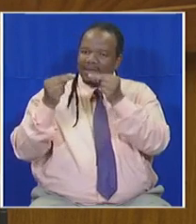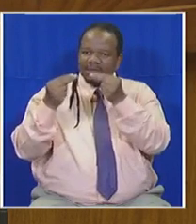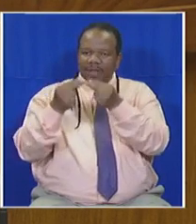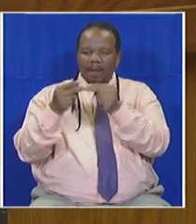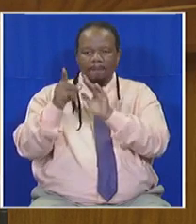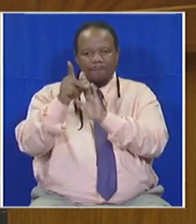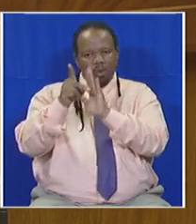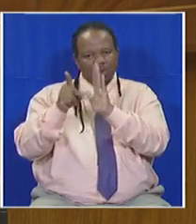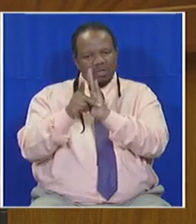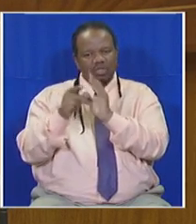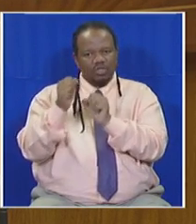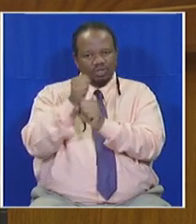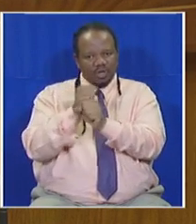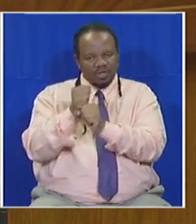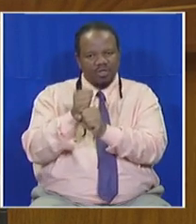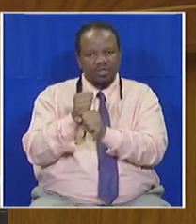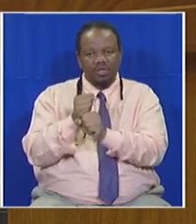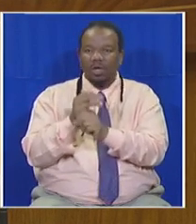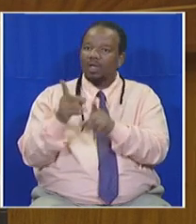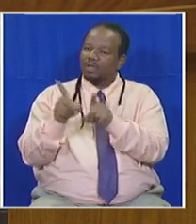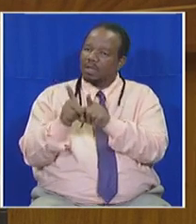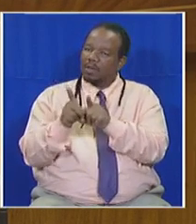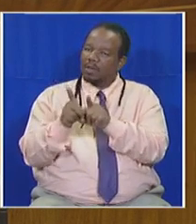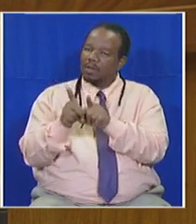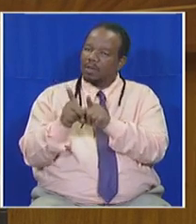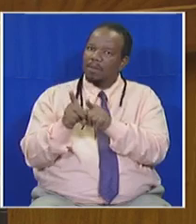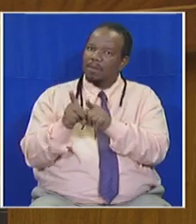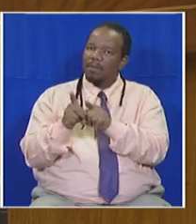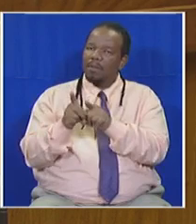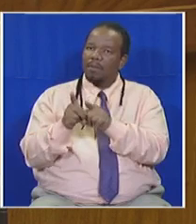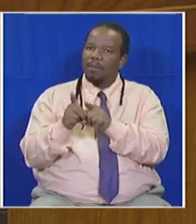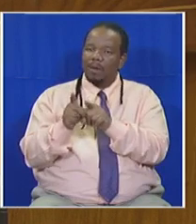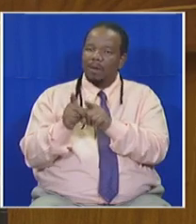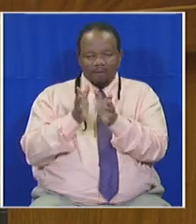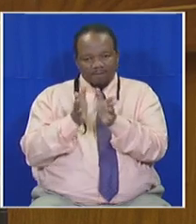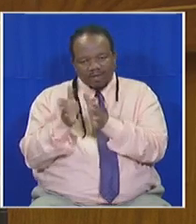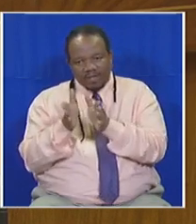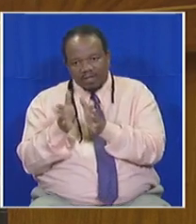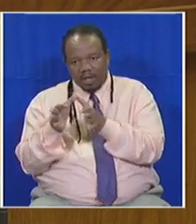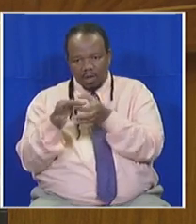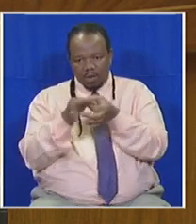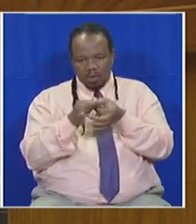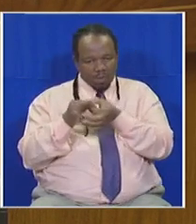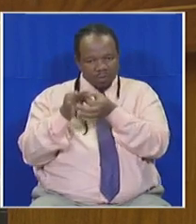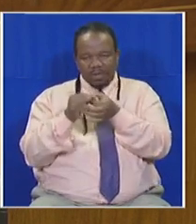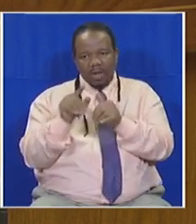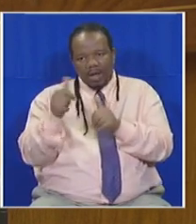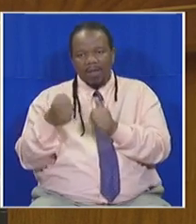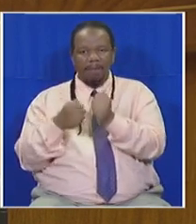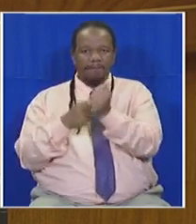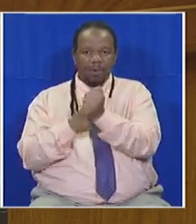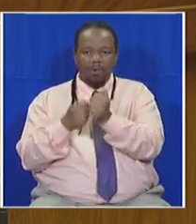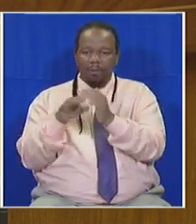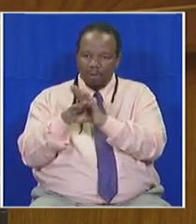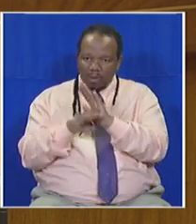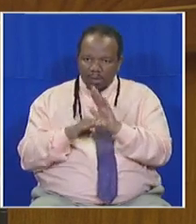guidelines on LEDs, have developed to facilitate, coordinate, and monitor donor programs, have helped to